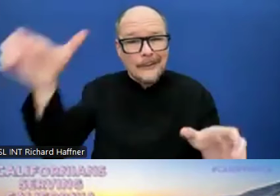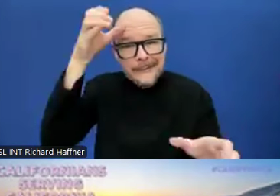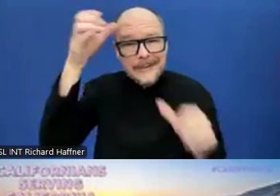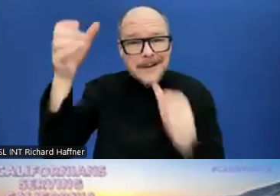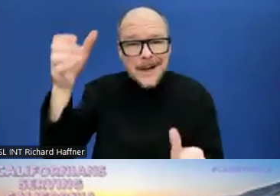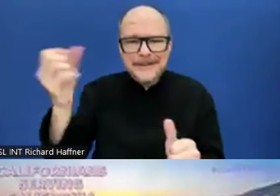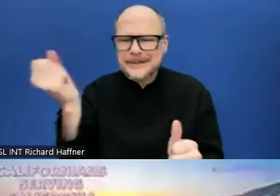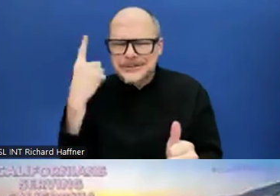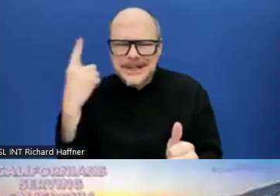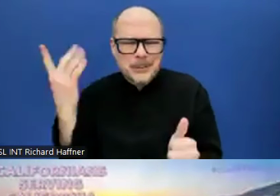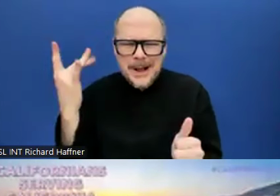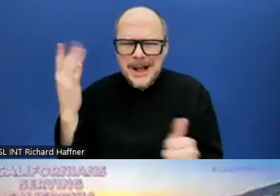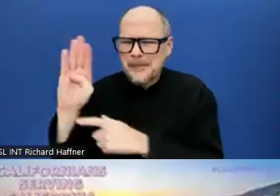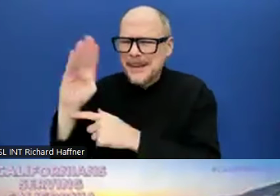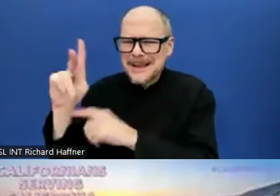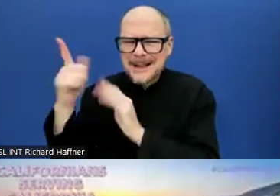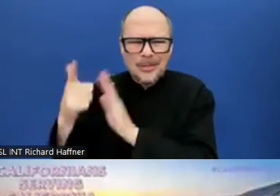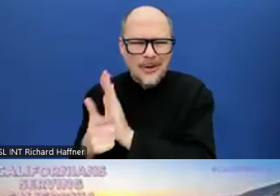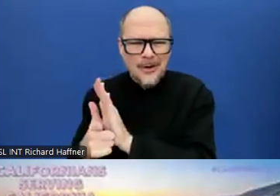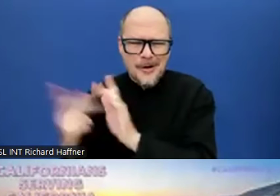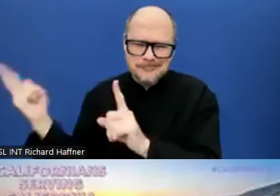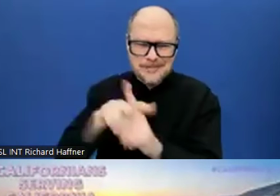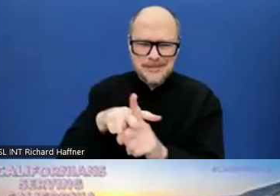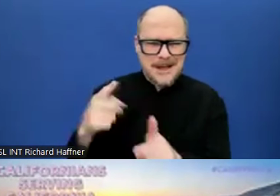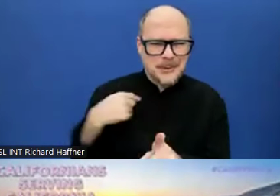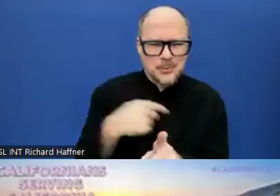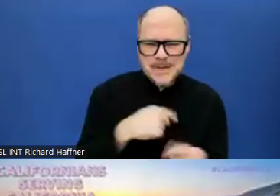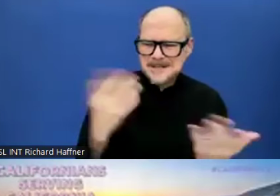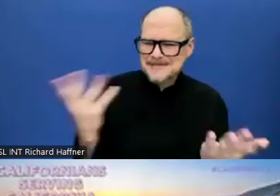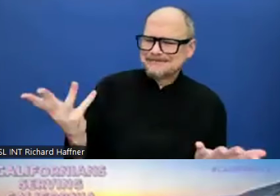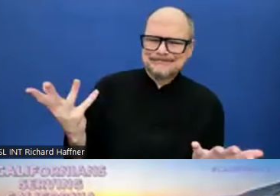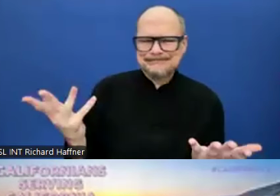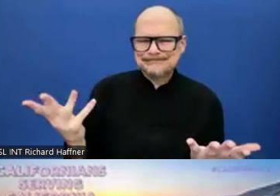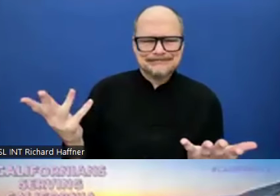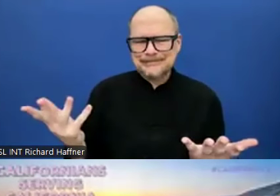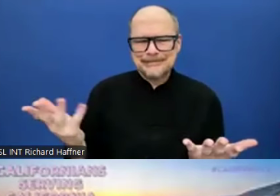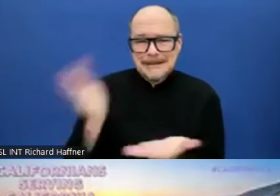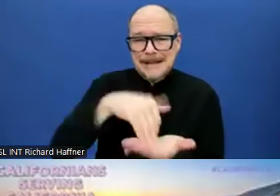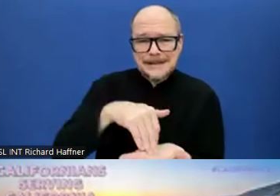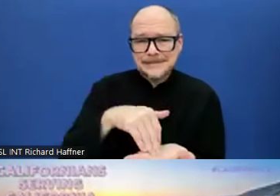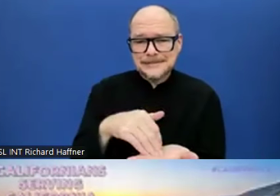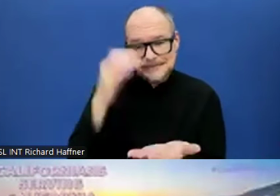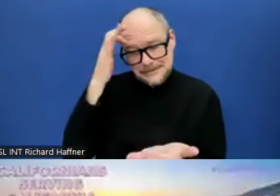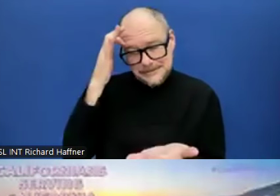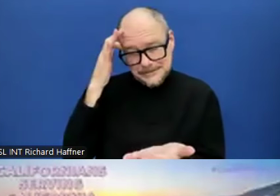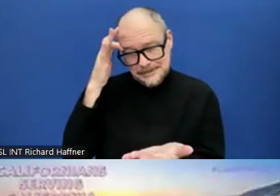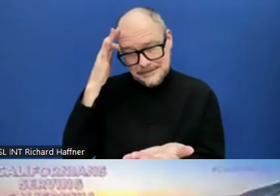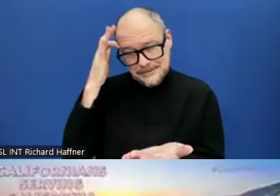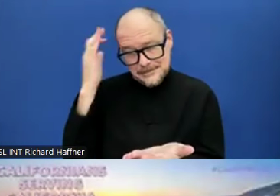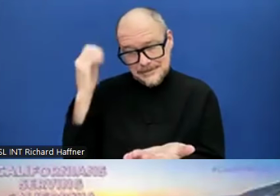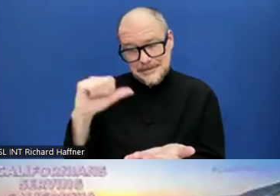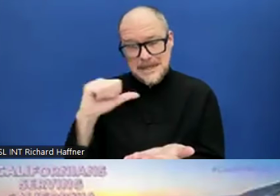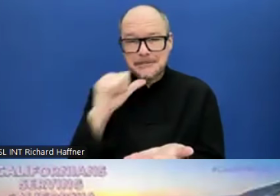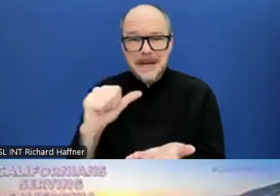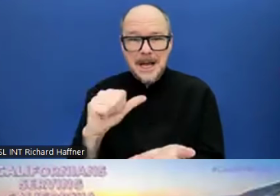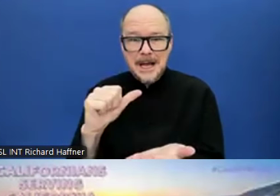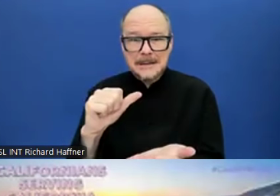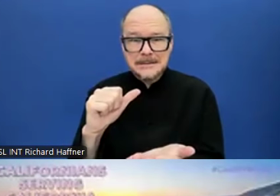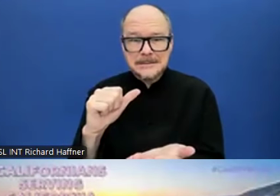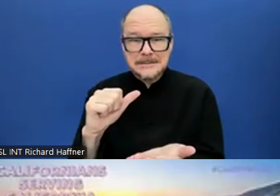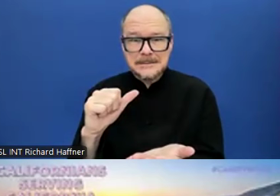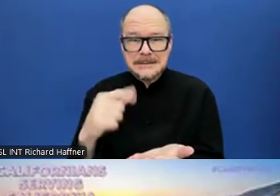understand the particulars and how it is applicable. Because here again, I'm not seeing it, but then again, here again,